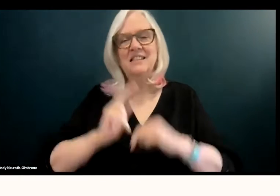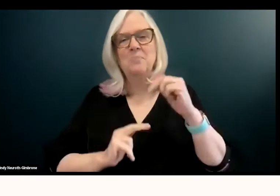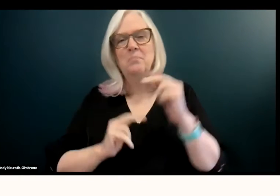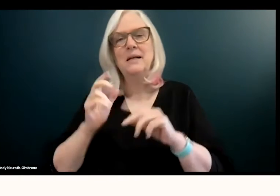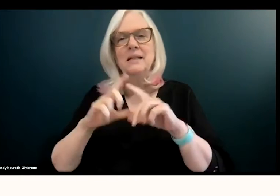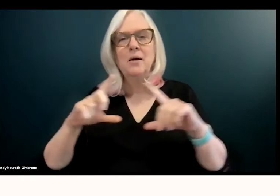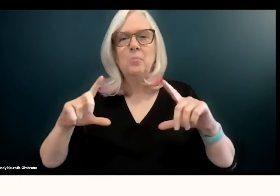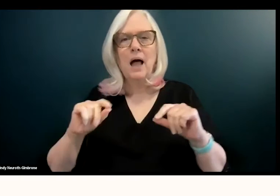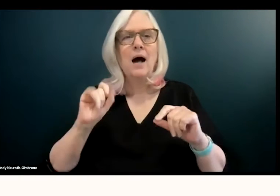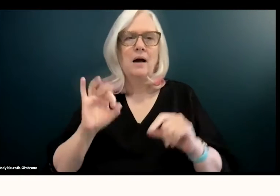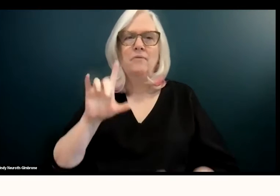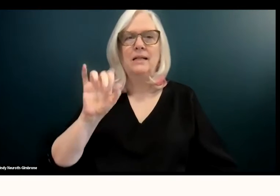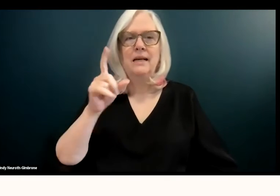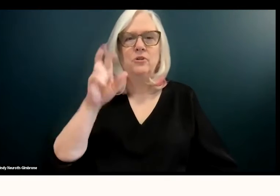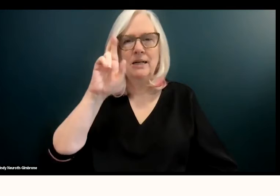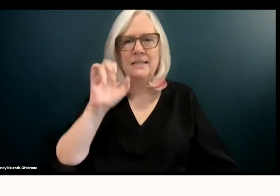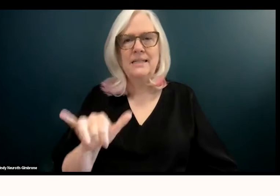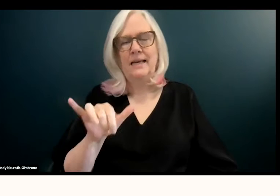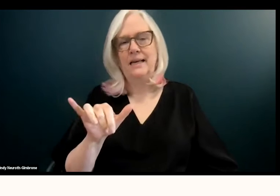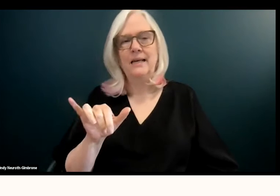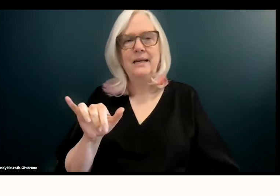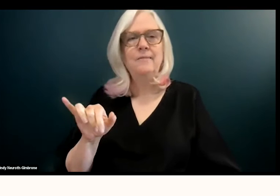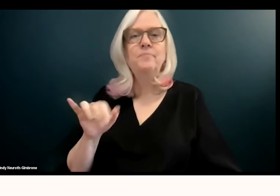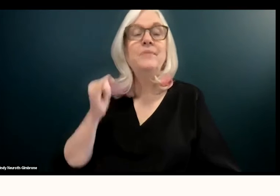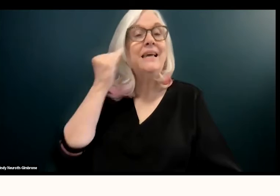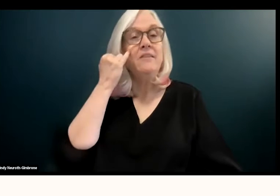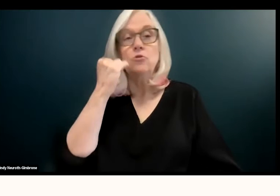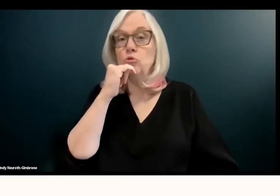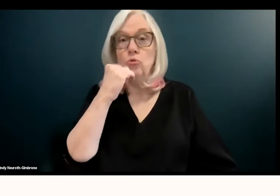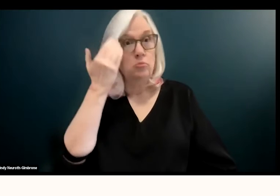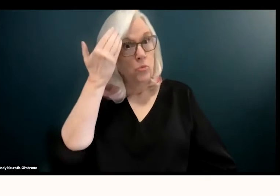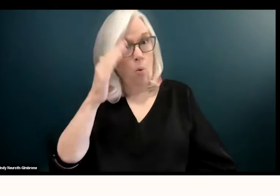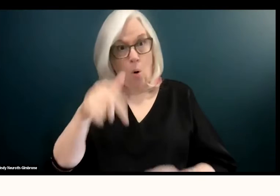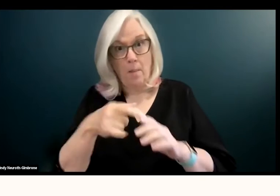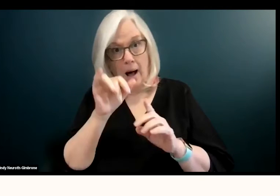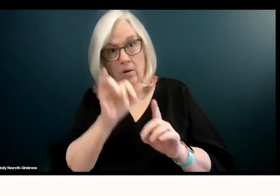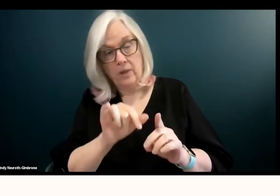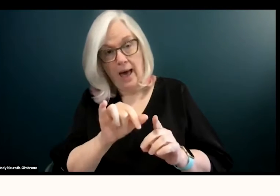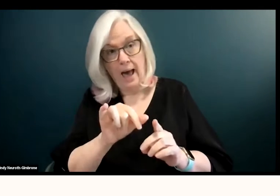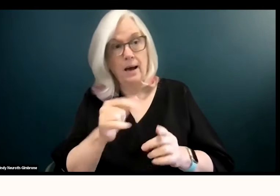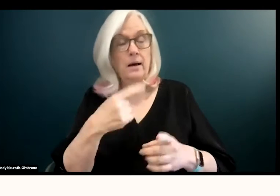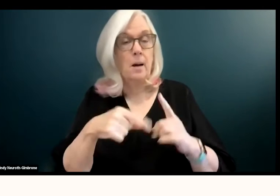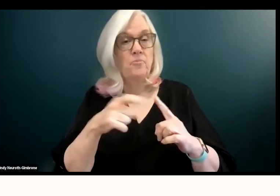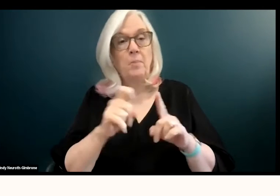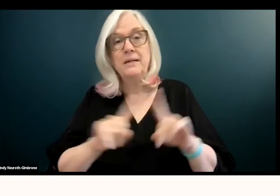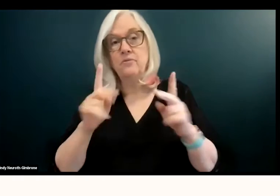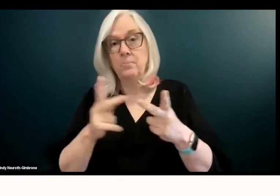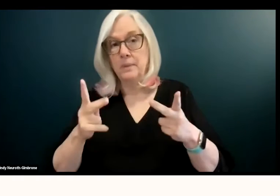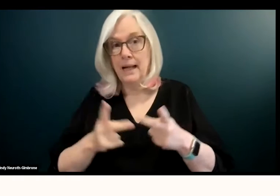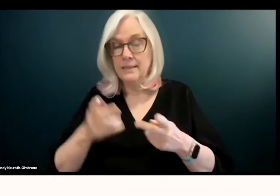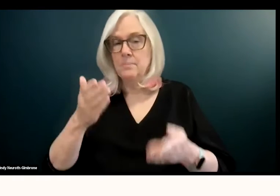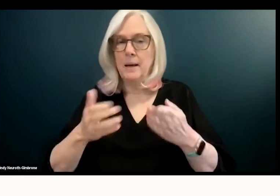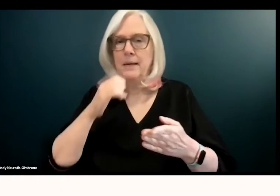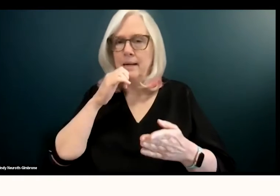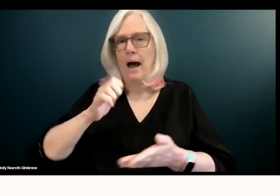So if you're not familiar with it, if you're coming from a different place, not necessarily academia, what this